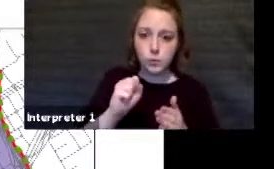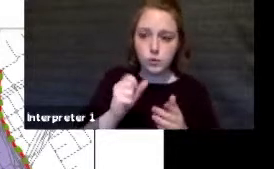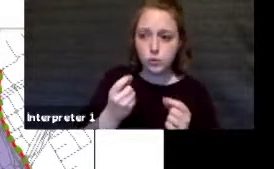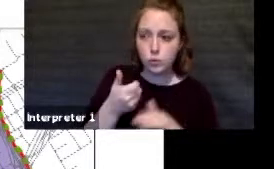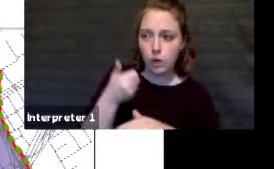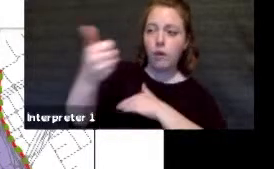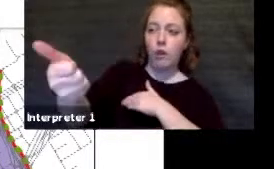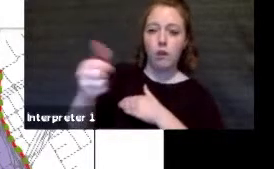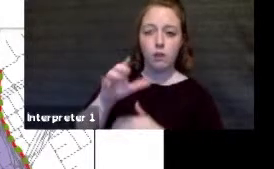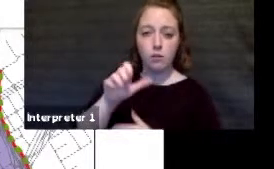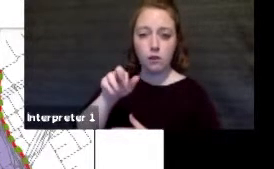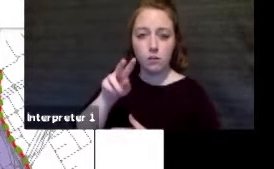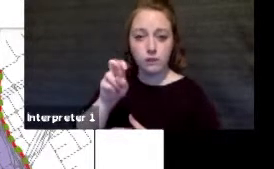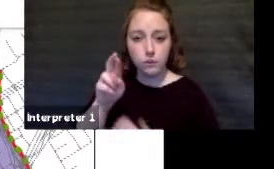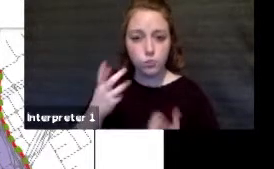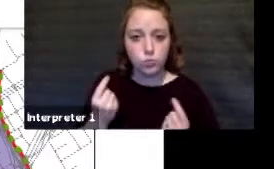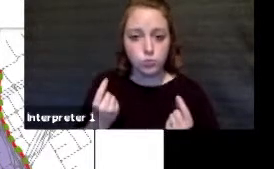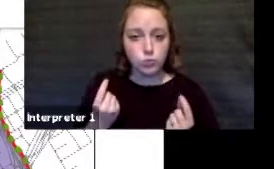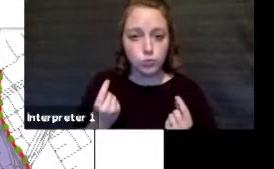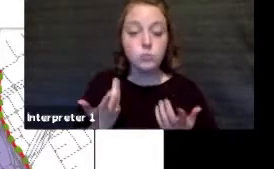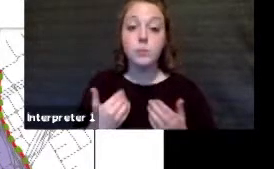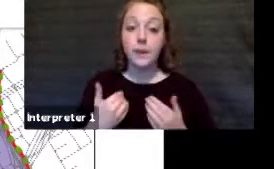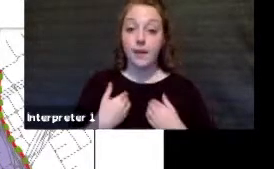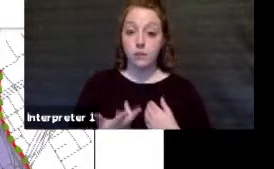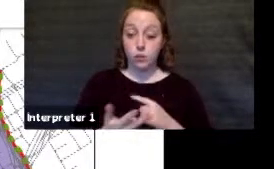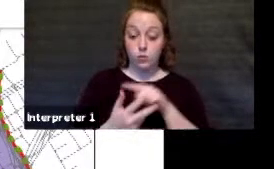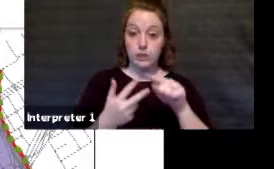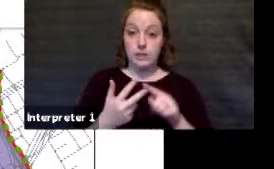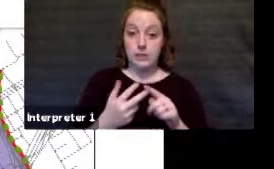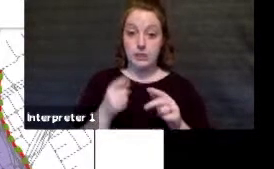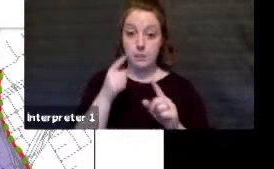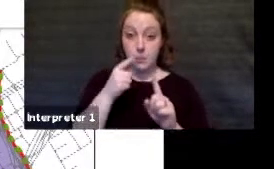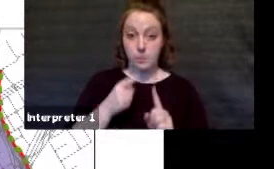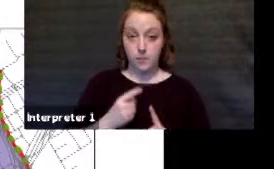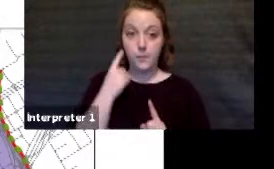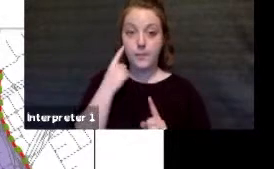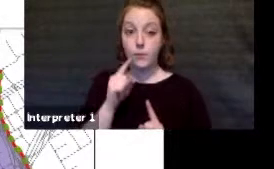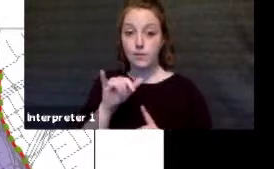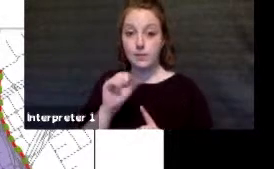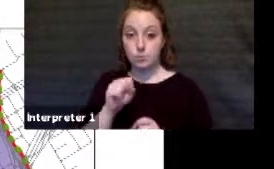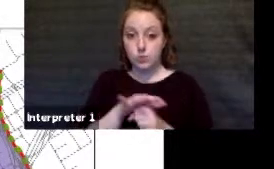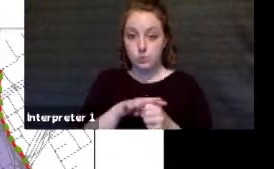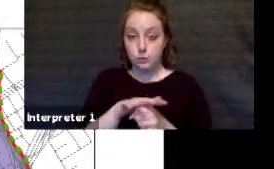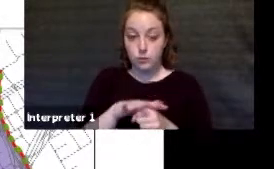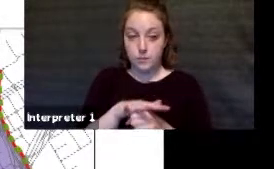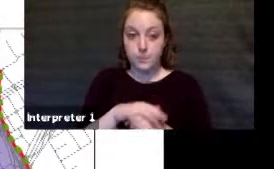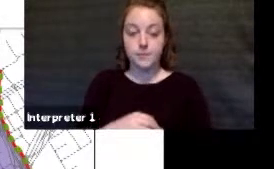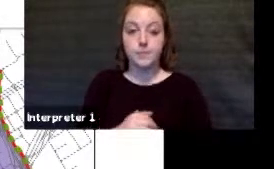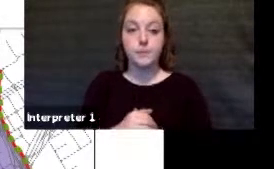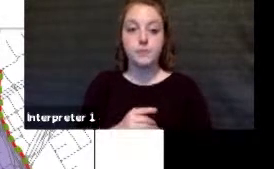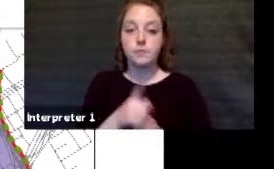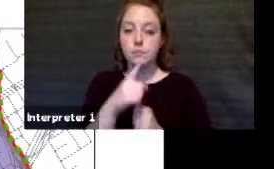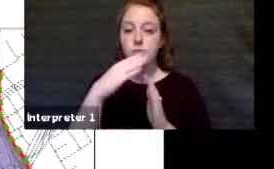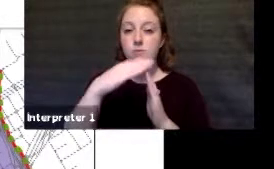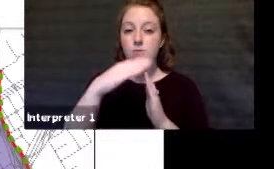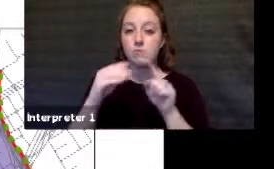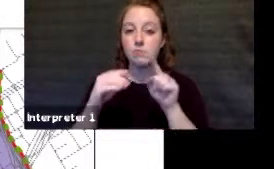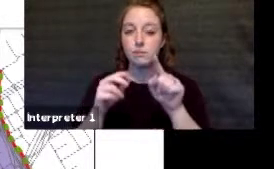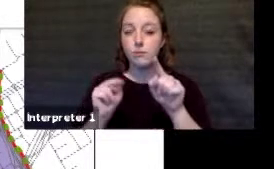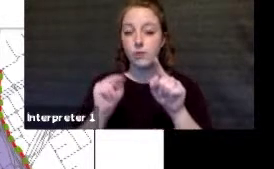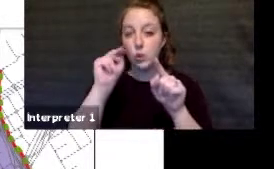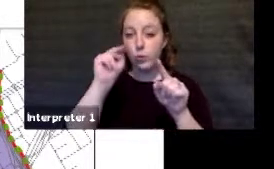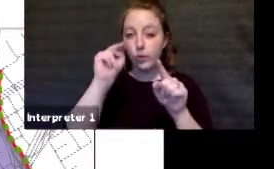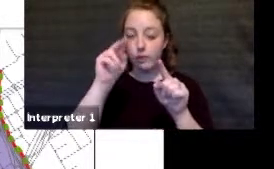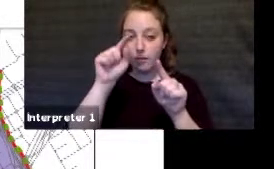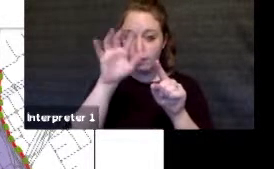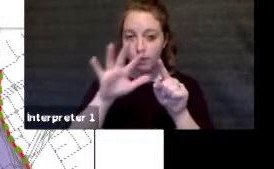And so we've taken three different points in the Indian Spring attendance zone, one up towards the top, kind of northern edge of